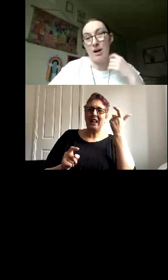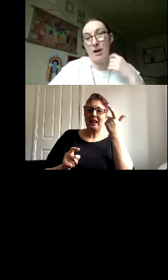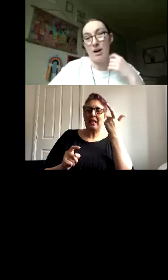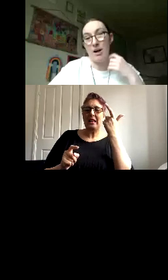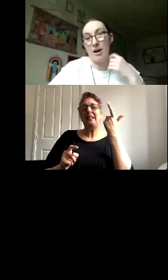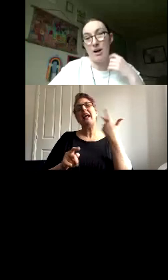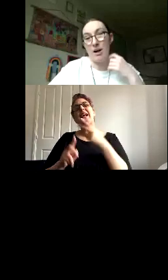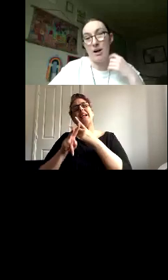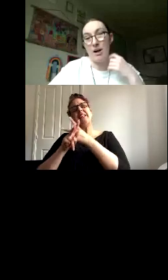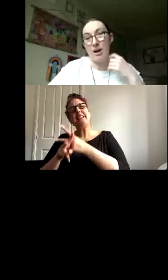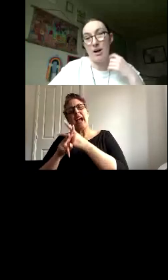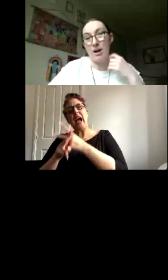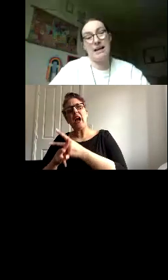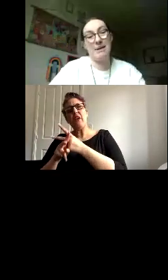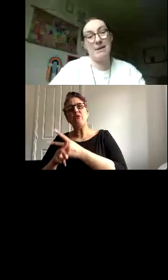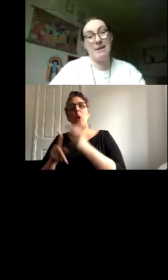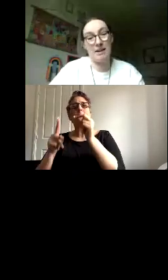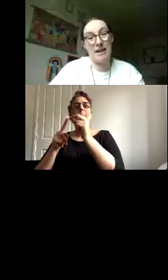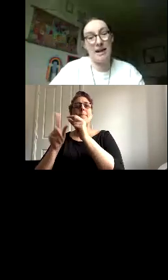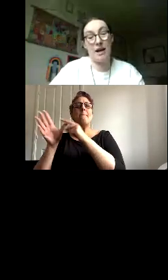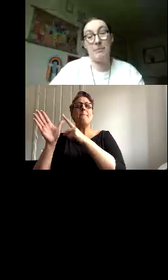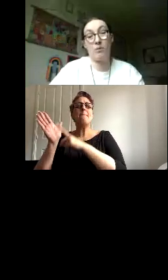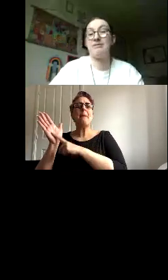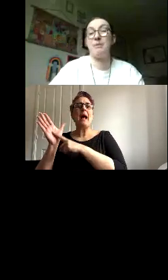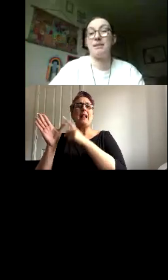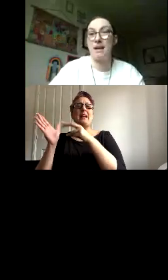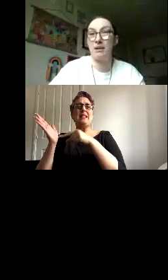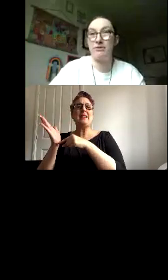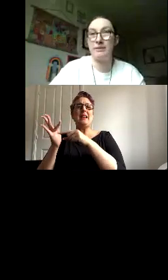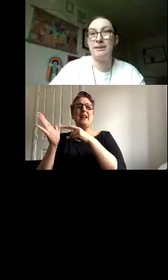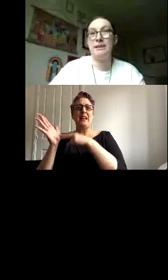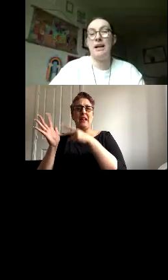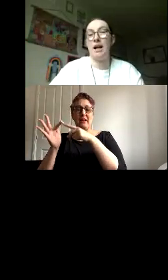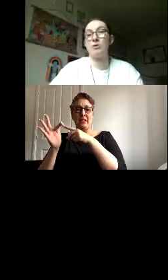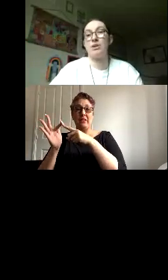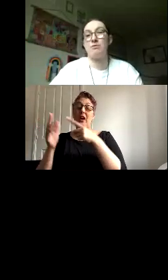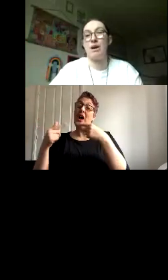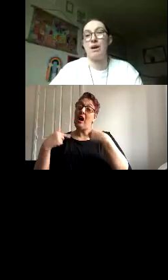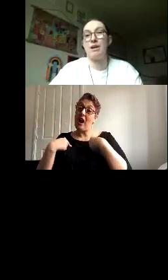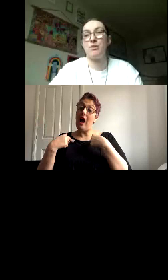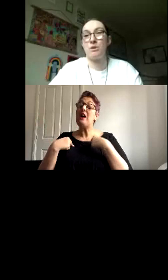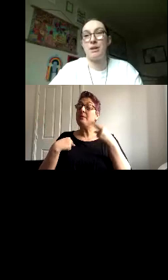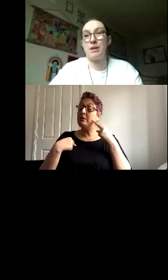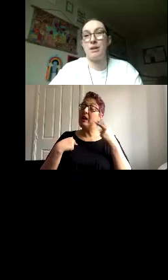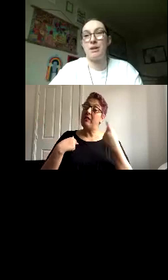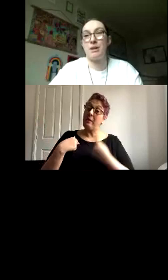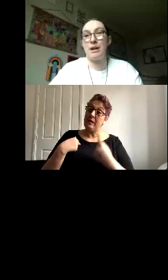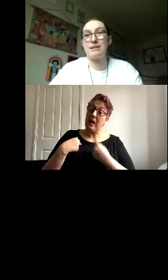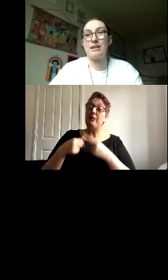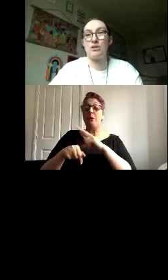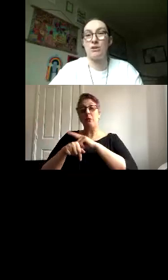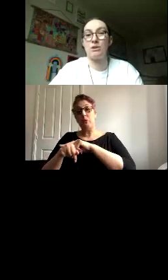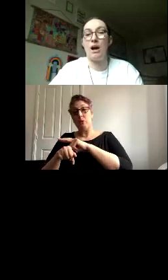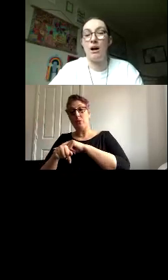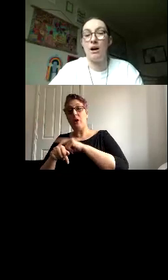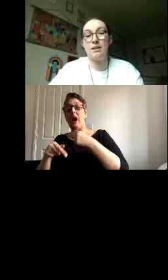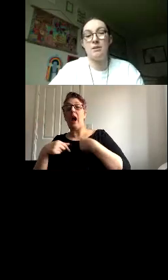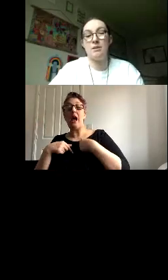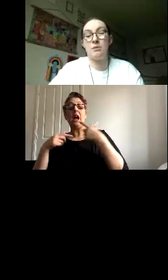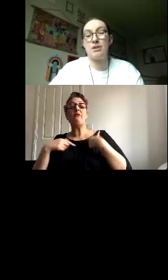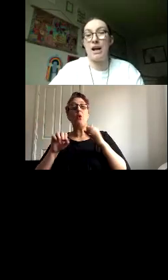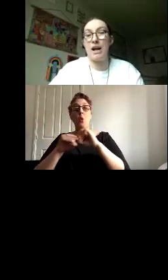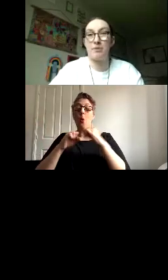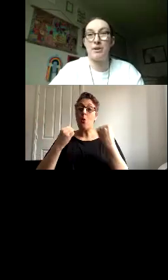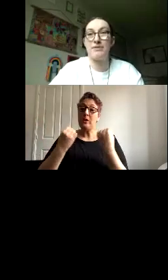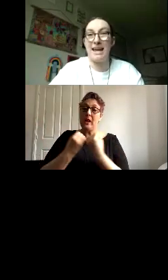a hospital doctor in London, and I'm also myself. I also run an organisation called IDA, which aims